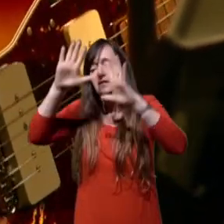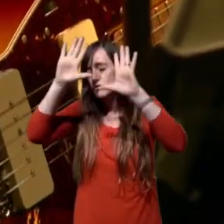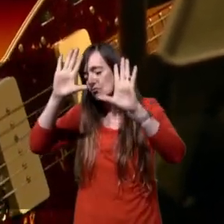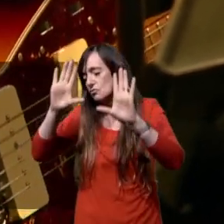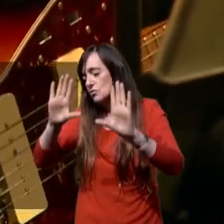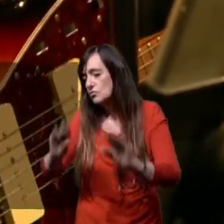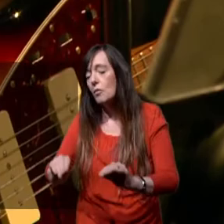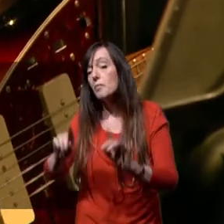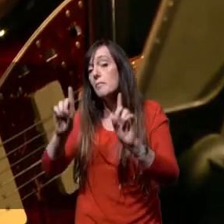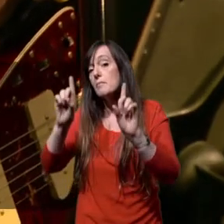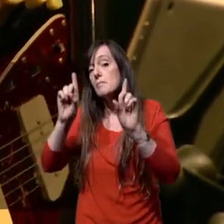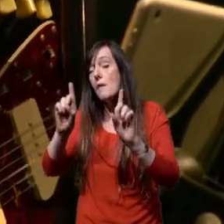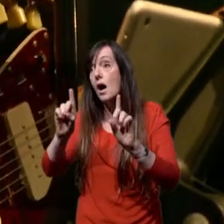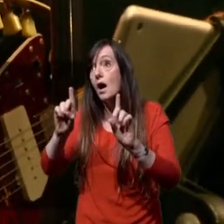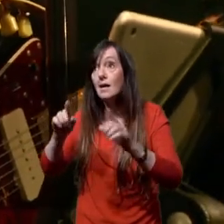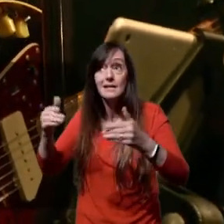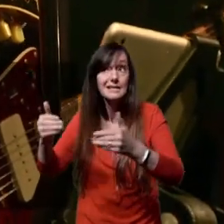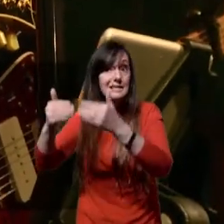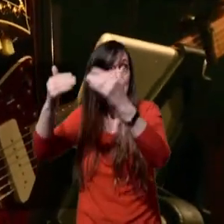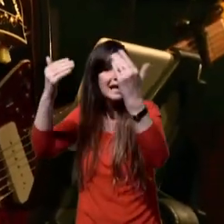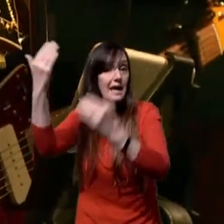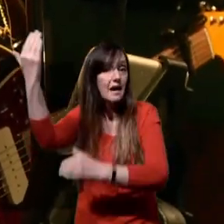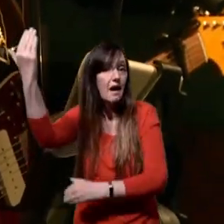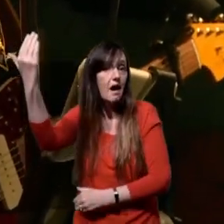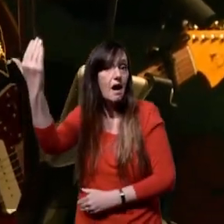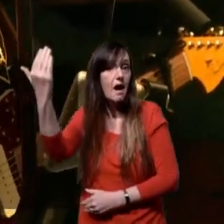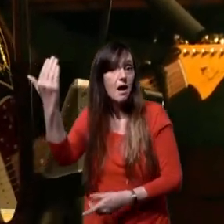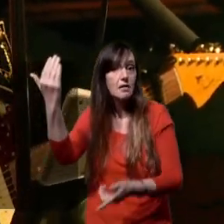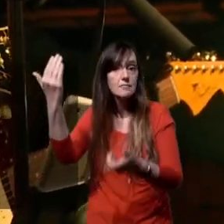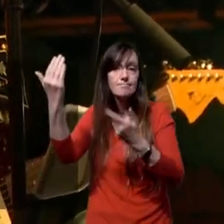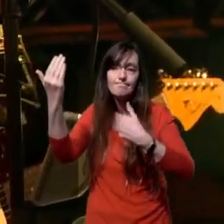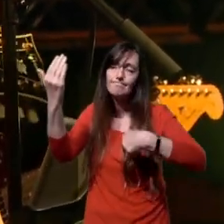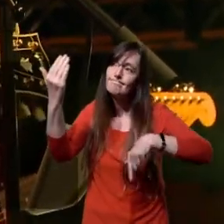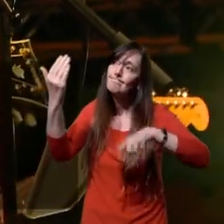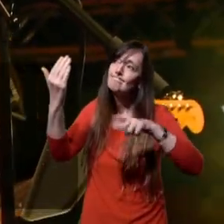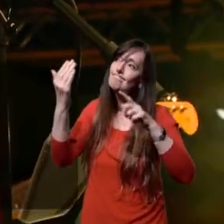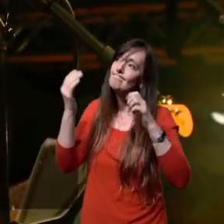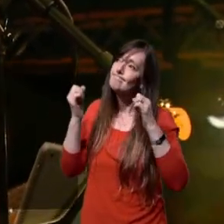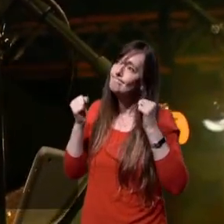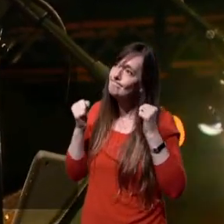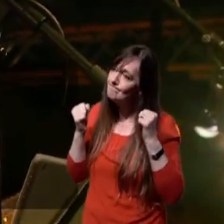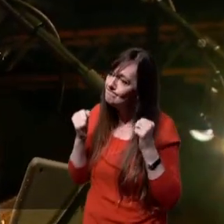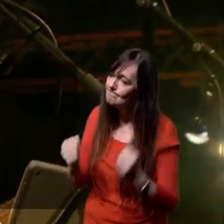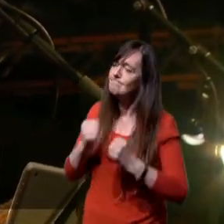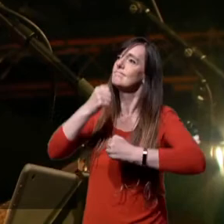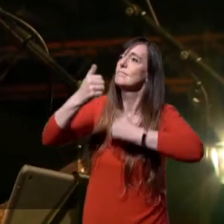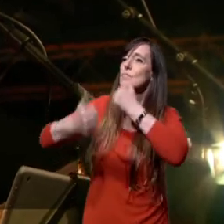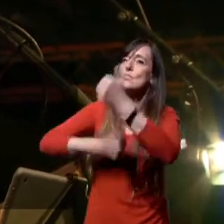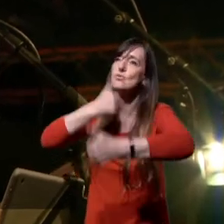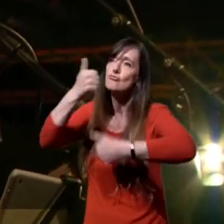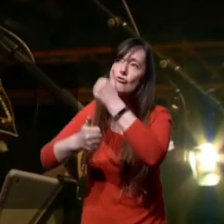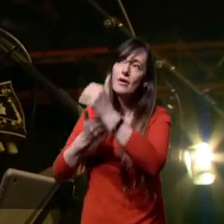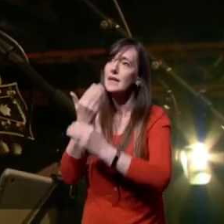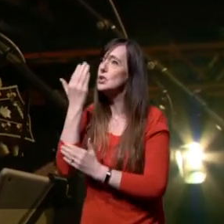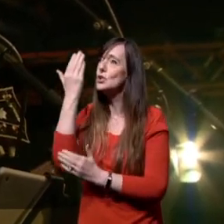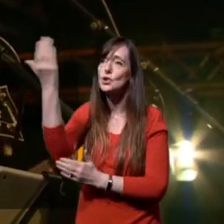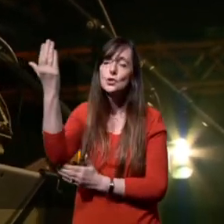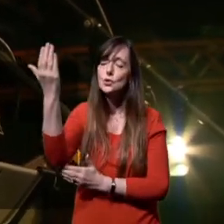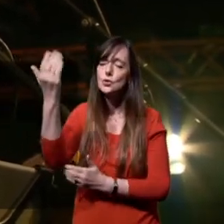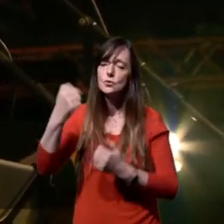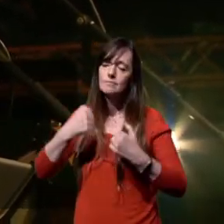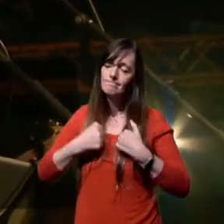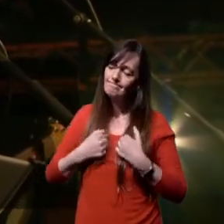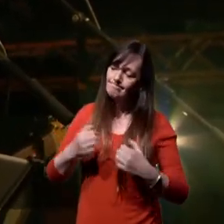these troubles, but until that day comes, still I will praise